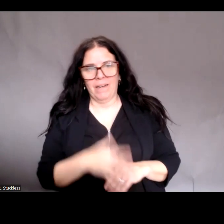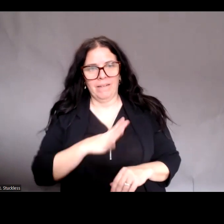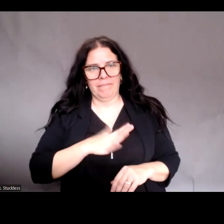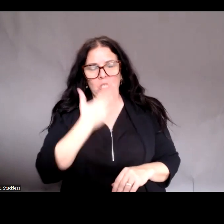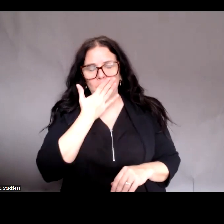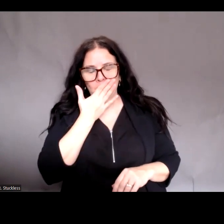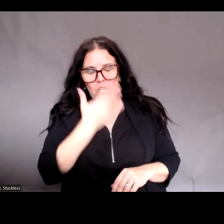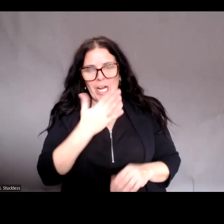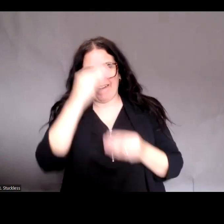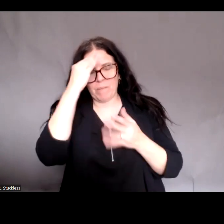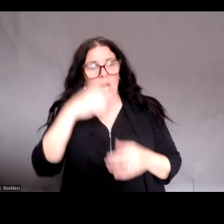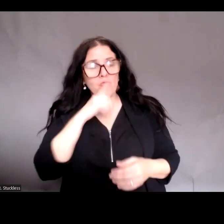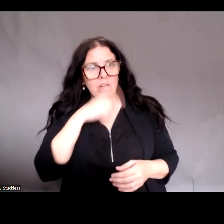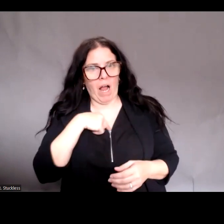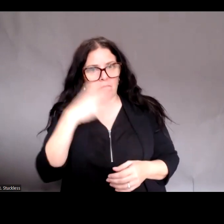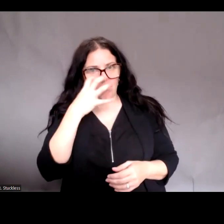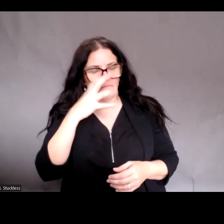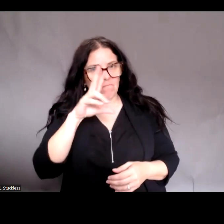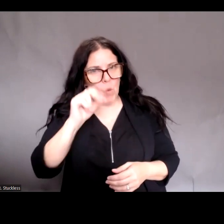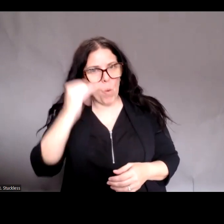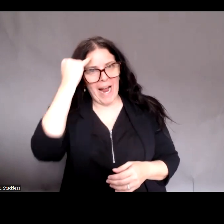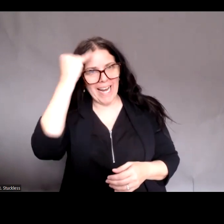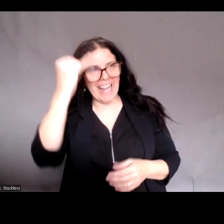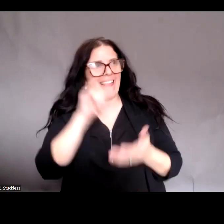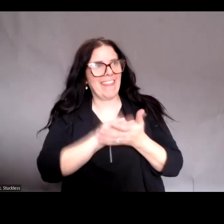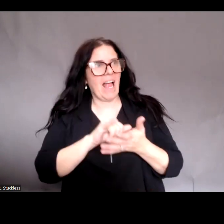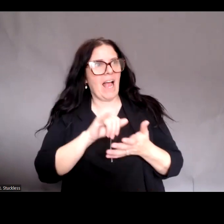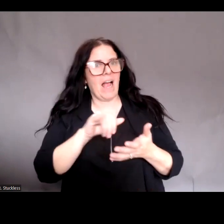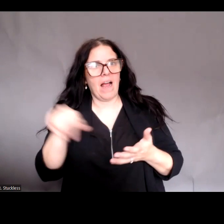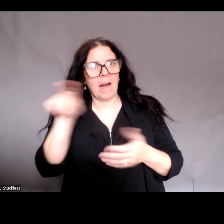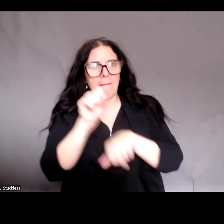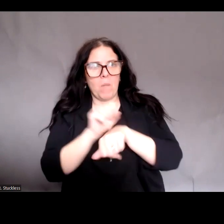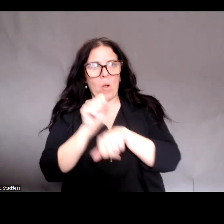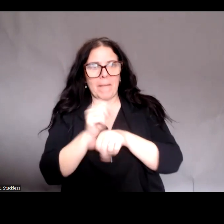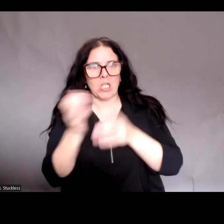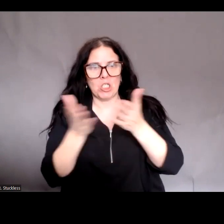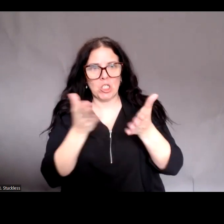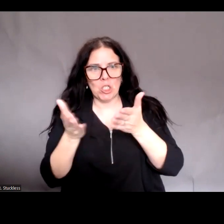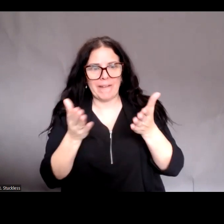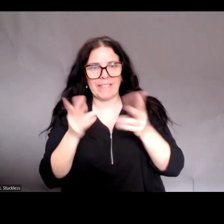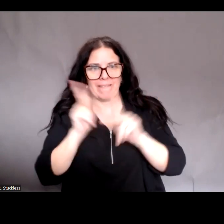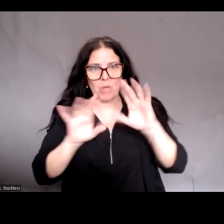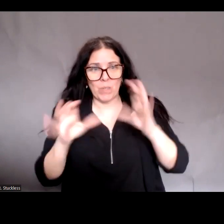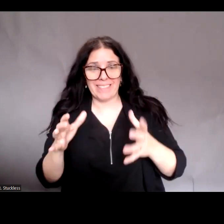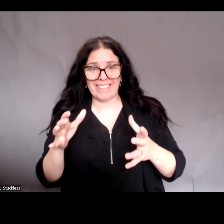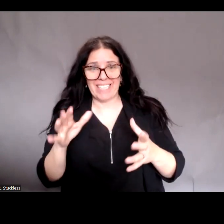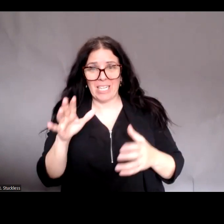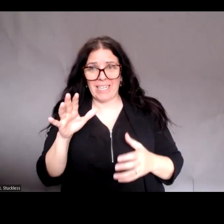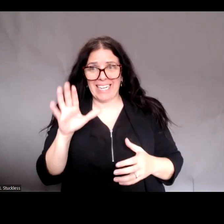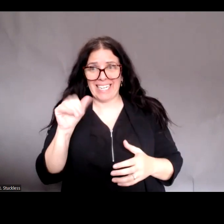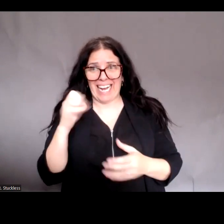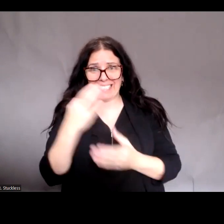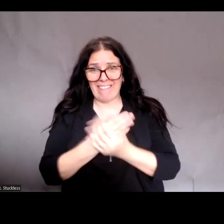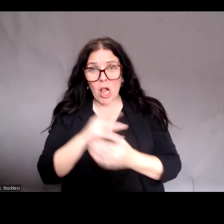surprised. I had no idea employment service folks are dealing with 300 people in their case